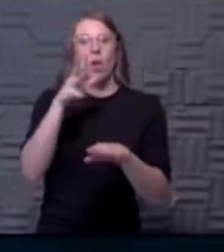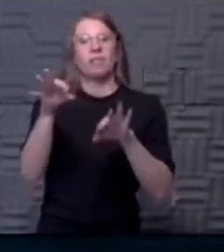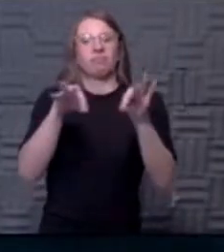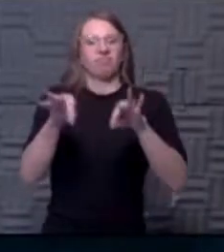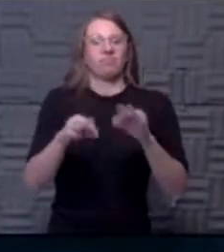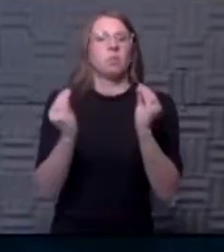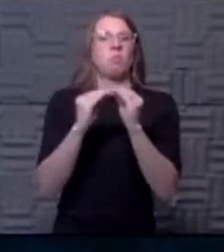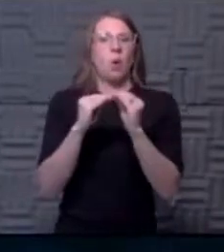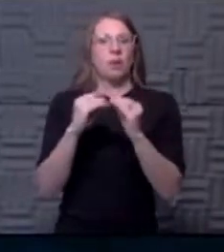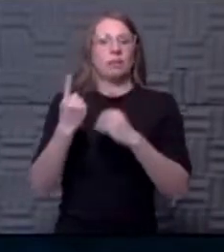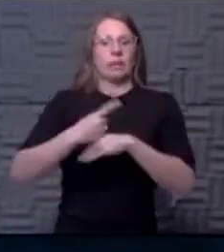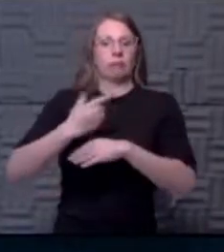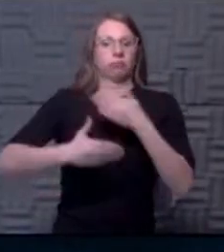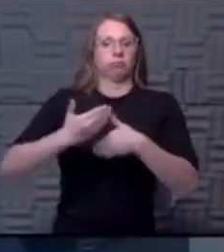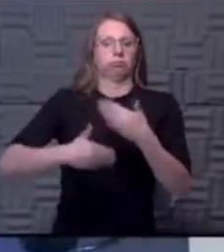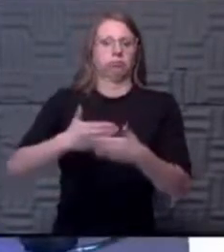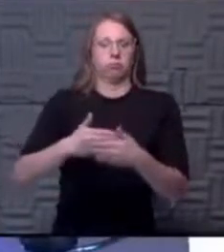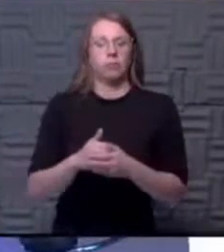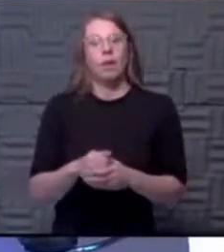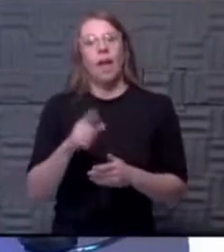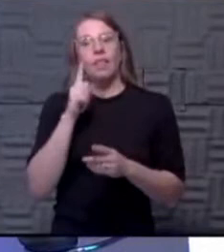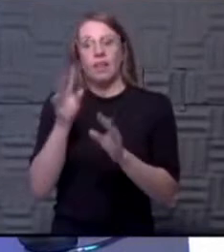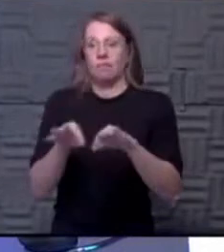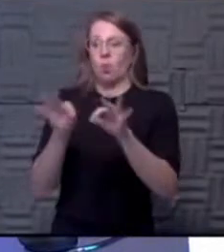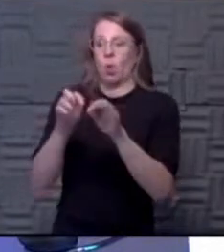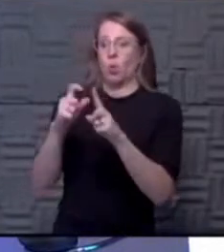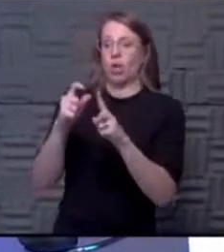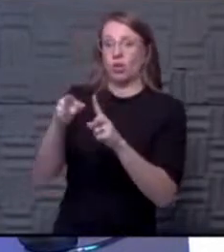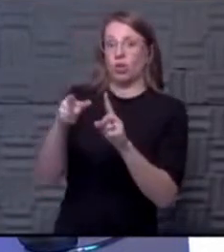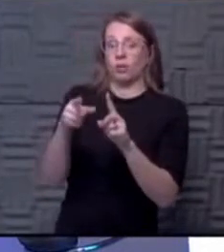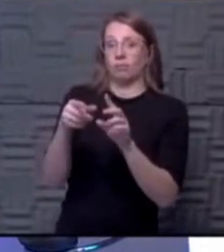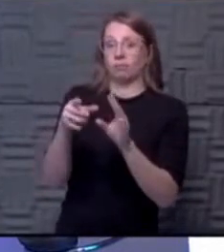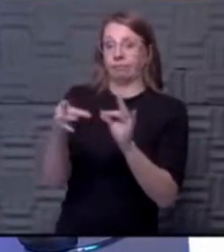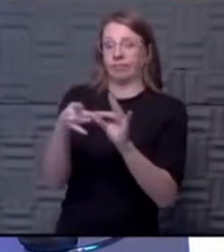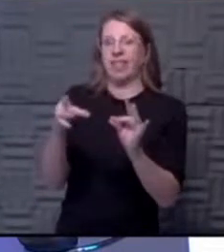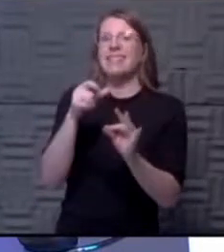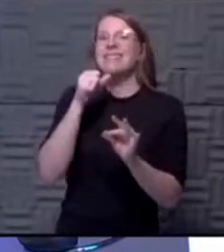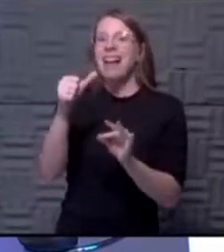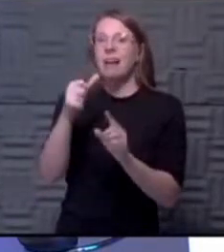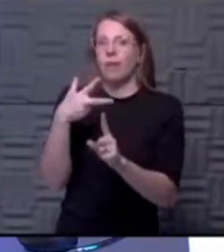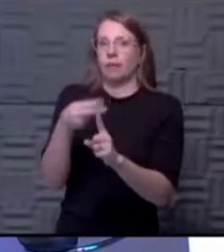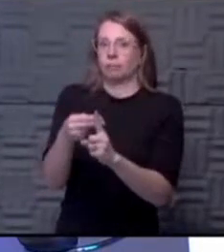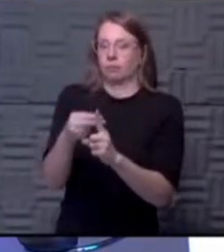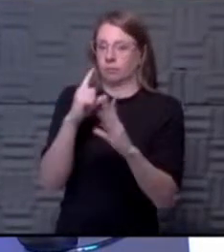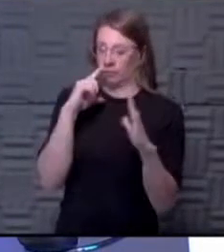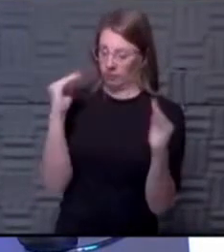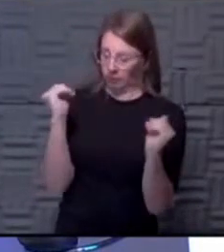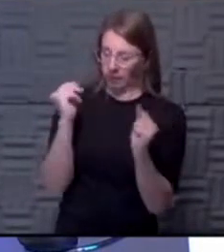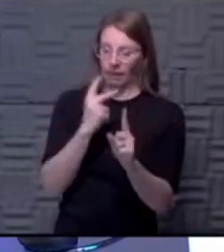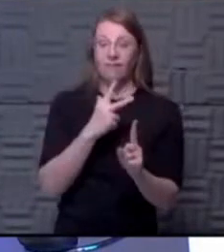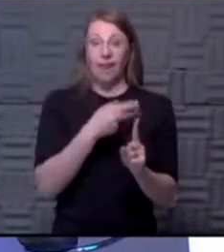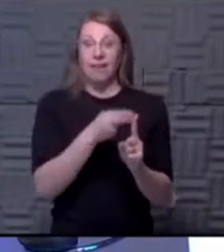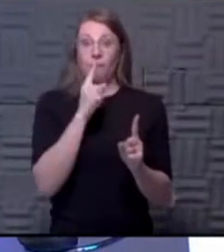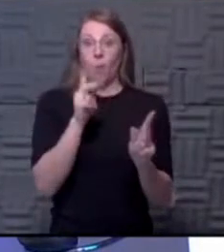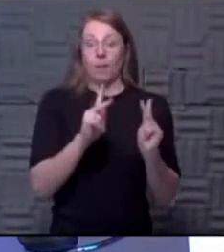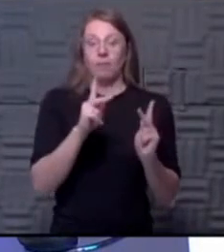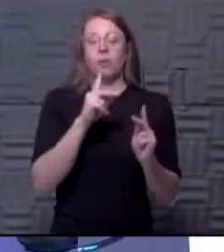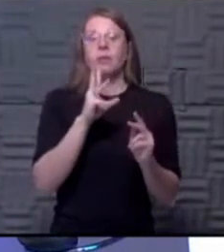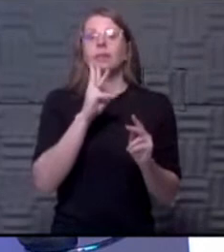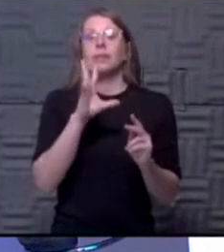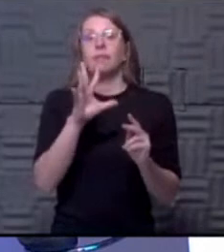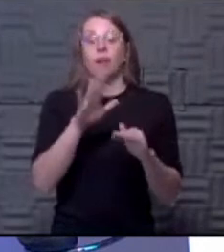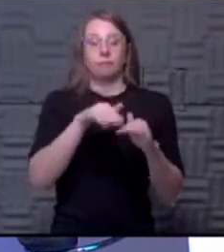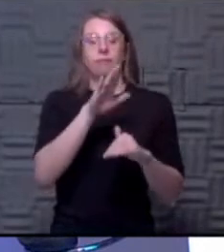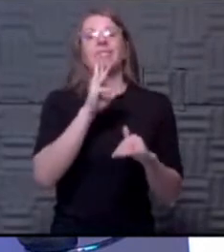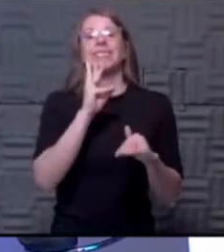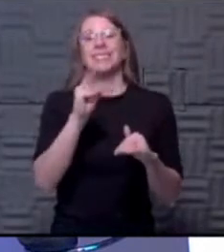day goes on here. Yeah, I think the key word there for that you said was unvaccinated. So hopefully the vaccine, especially for those 65 and older, 60 and